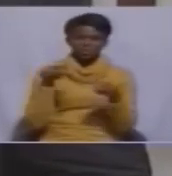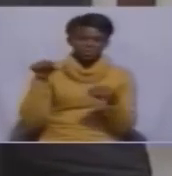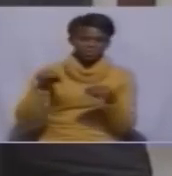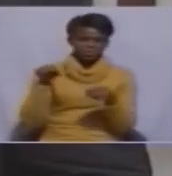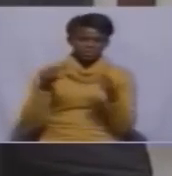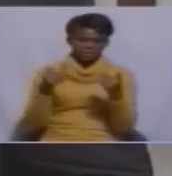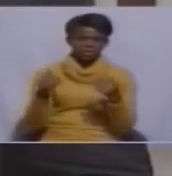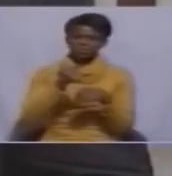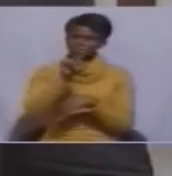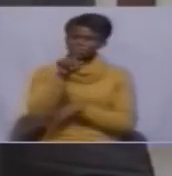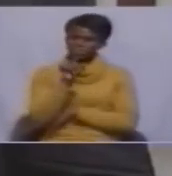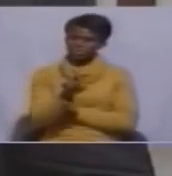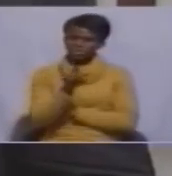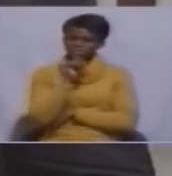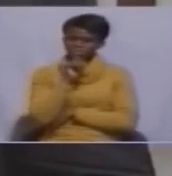the question really is